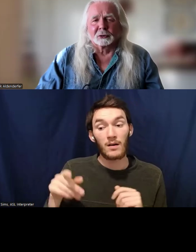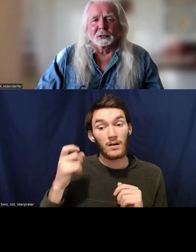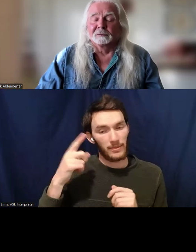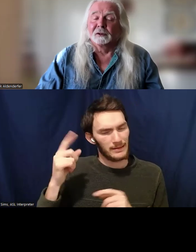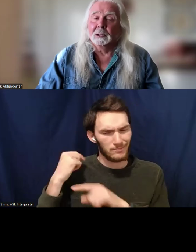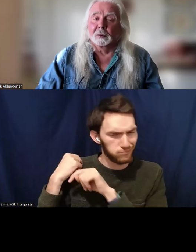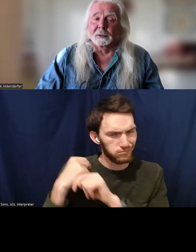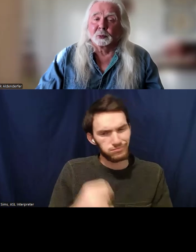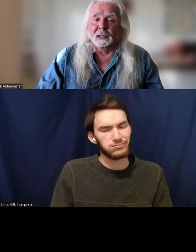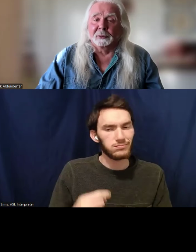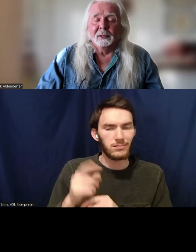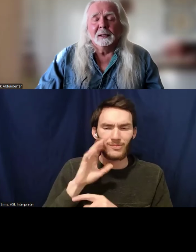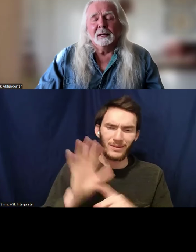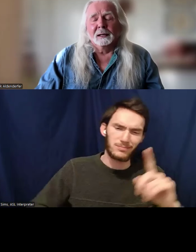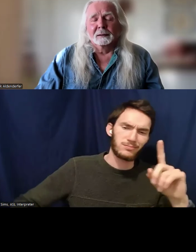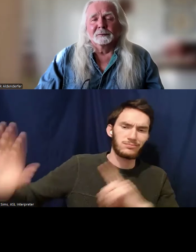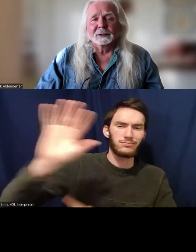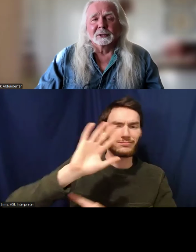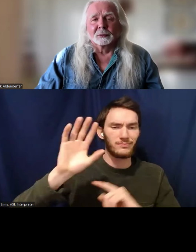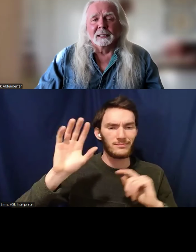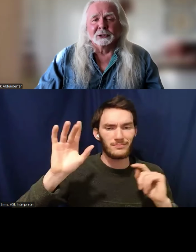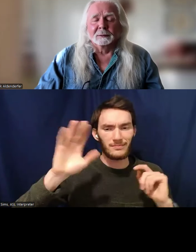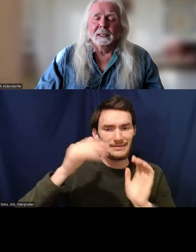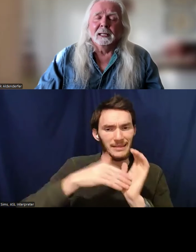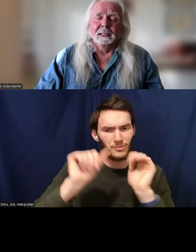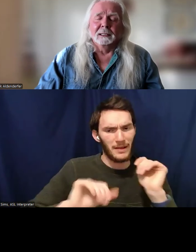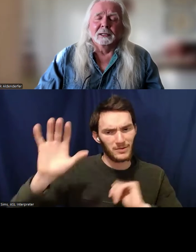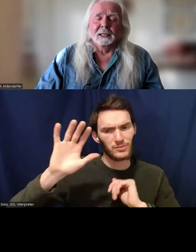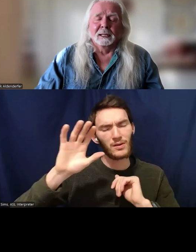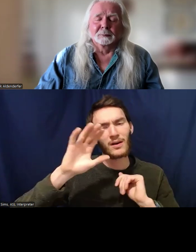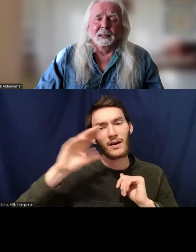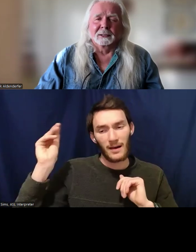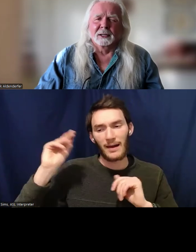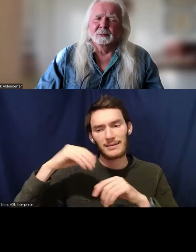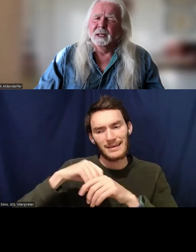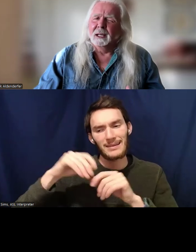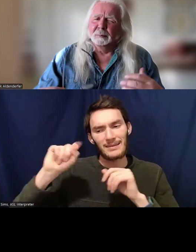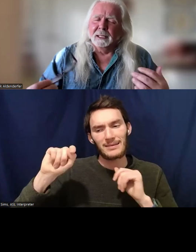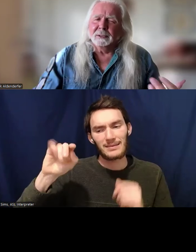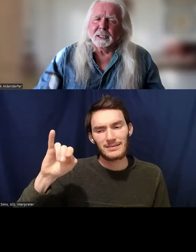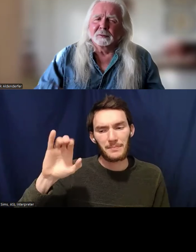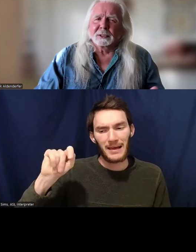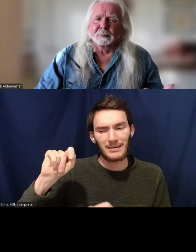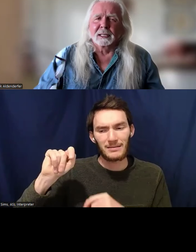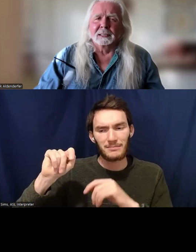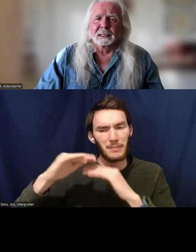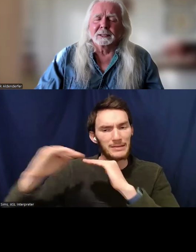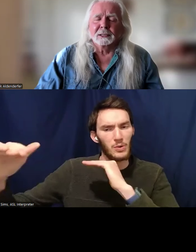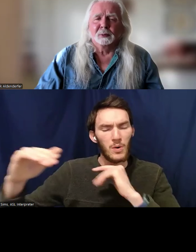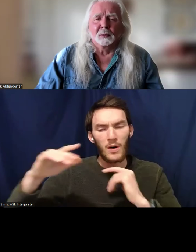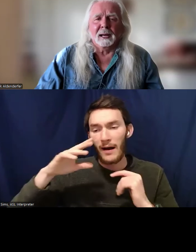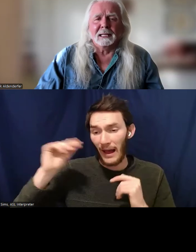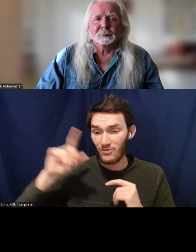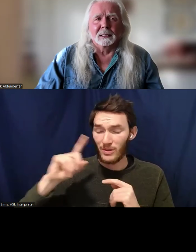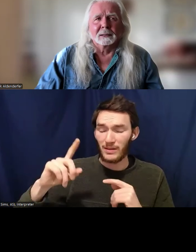goes across a very large swath of Central Asia and in the Tibetan Plateau, and begins to give us some sense that this is